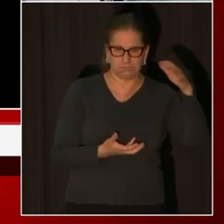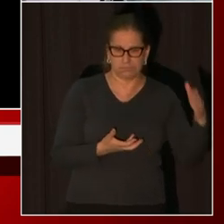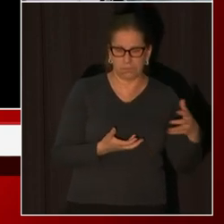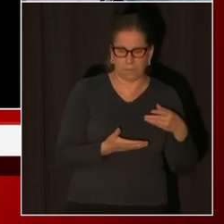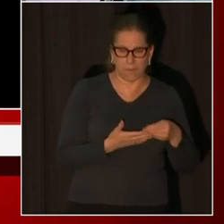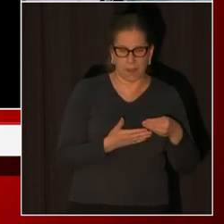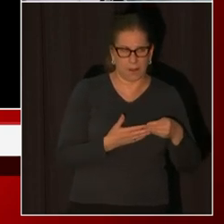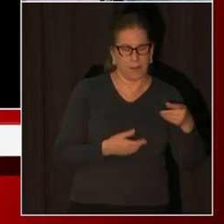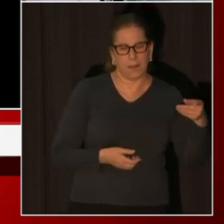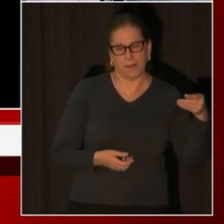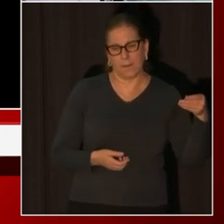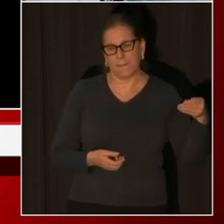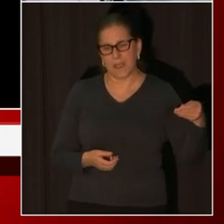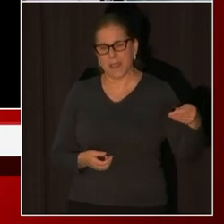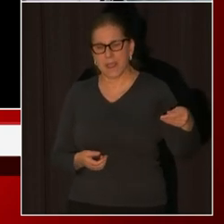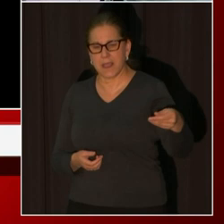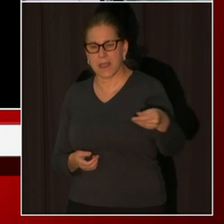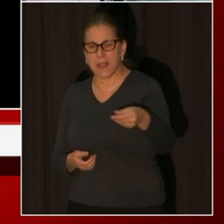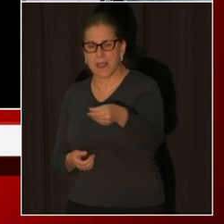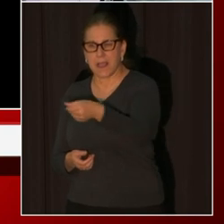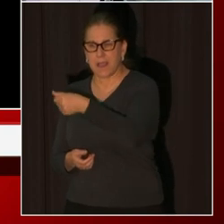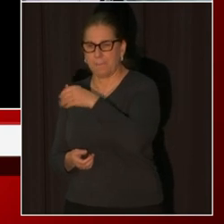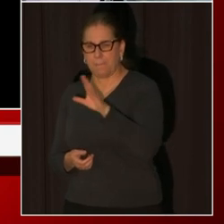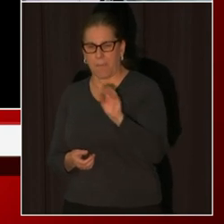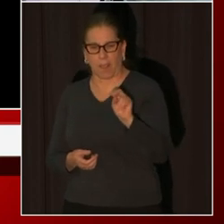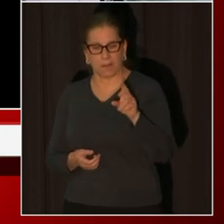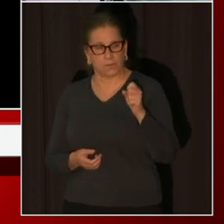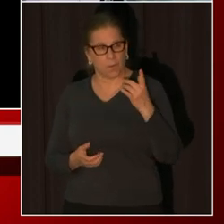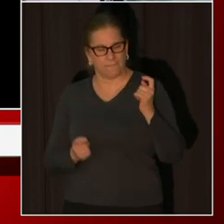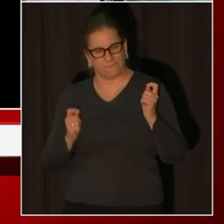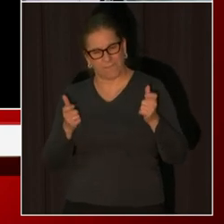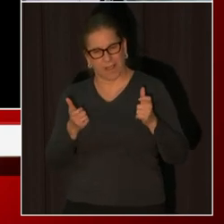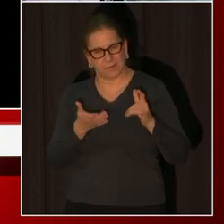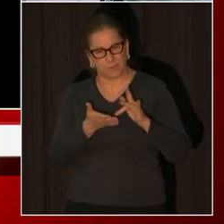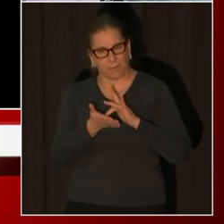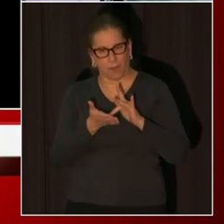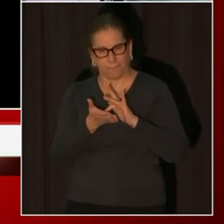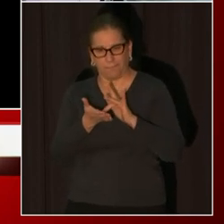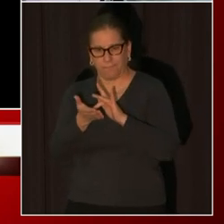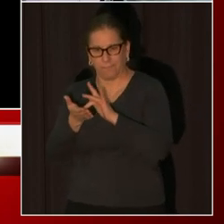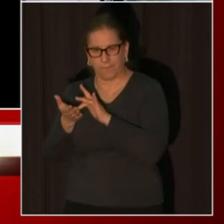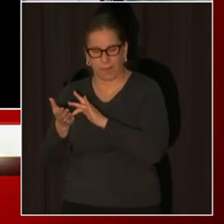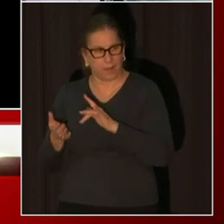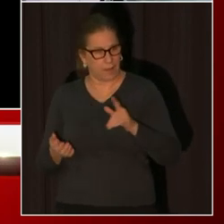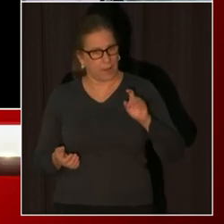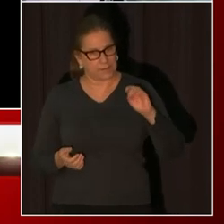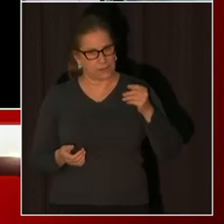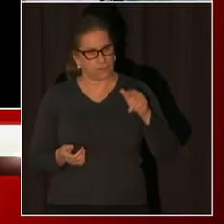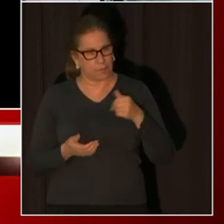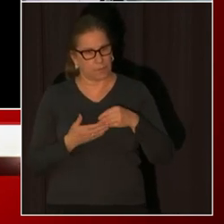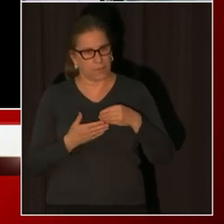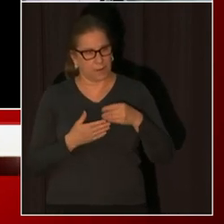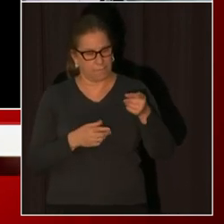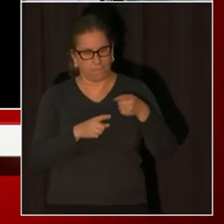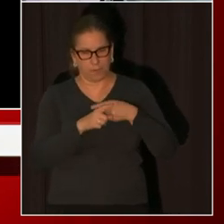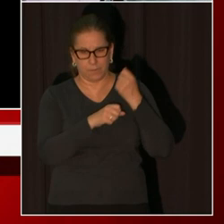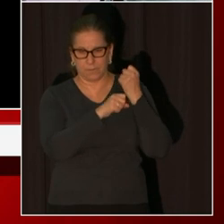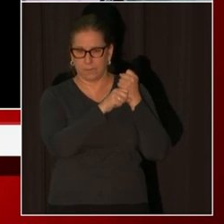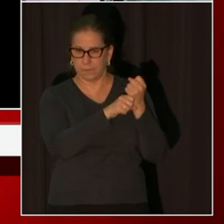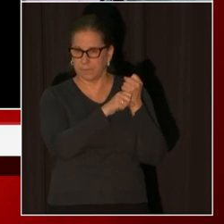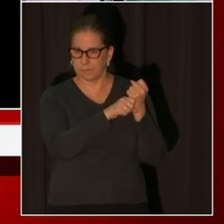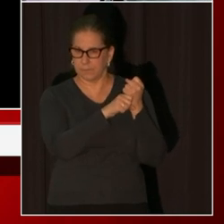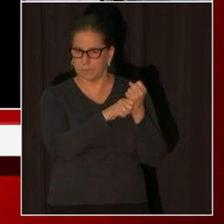off faster by excess revenue that was generated by the economic activity around the ballpark. Instead of paying that